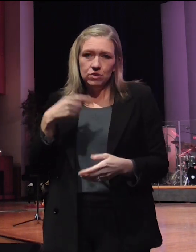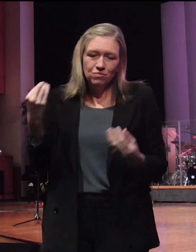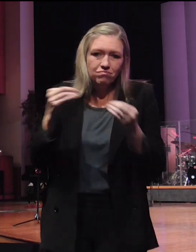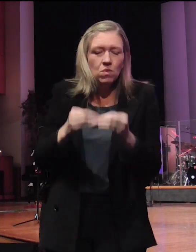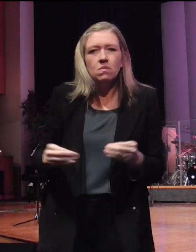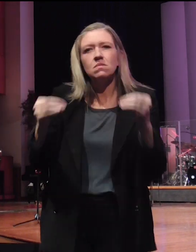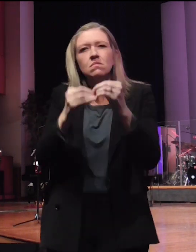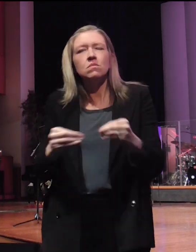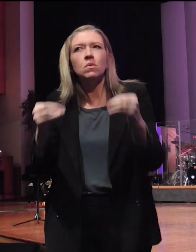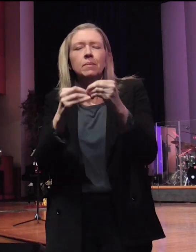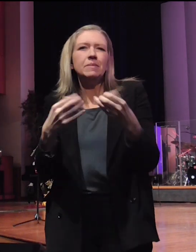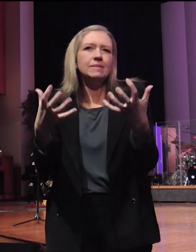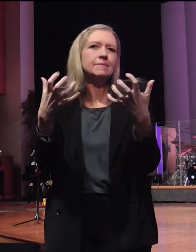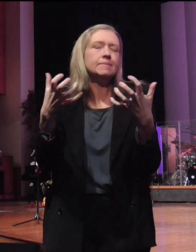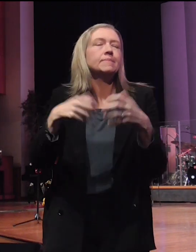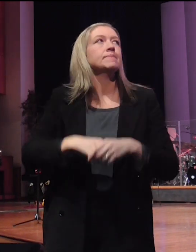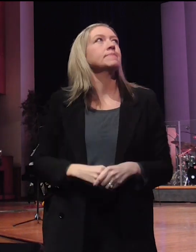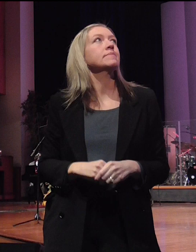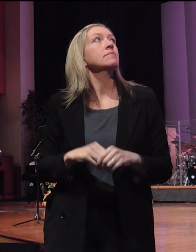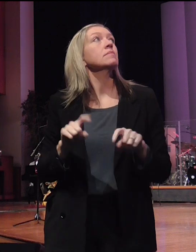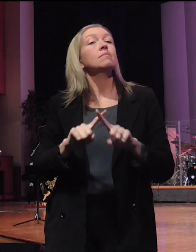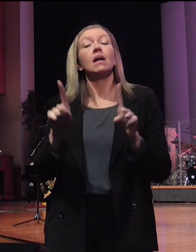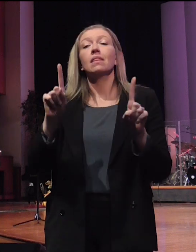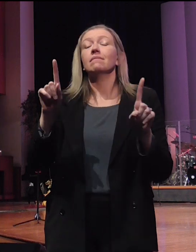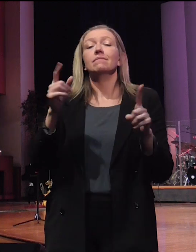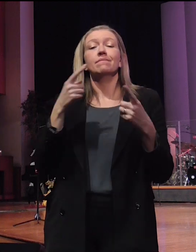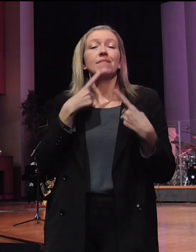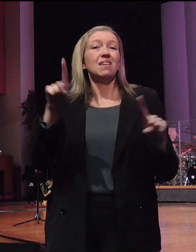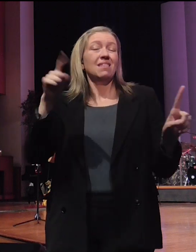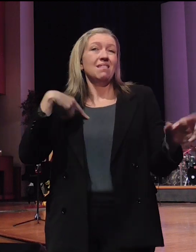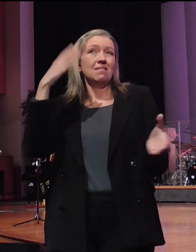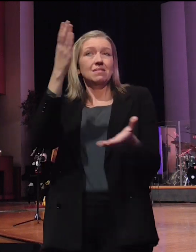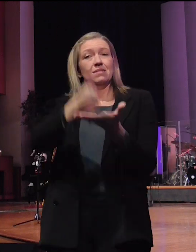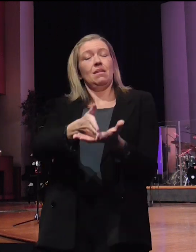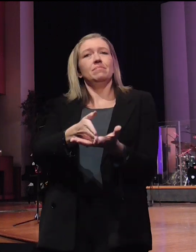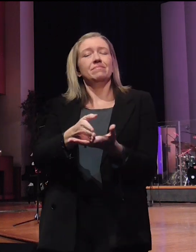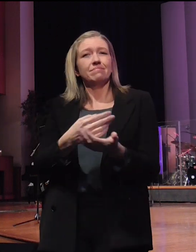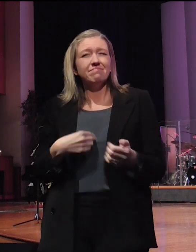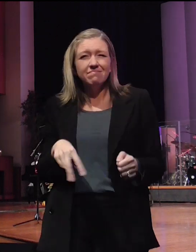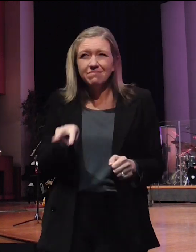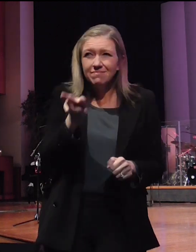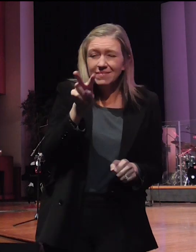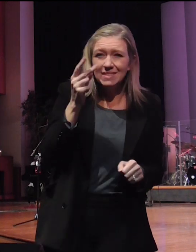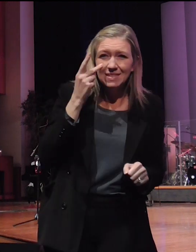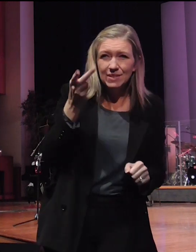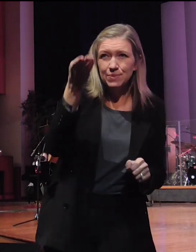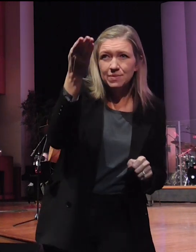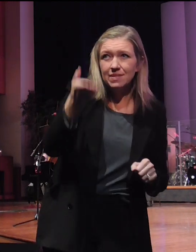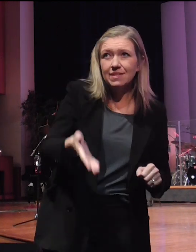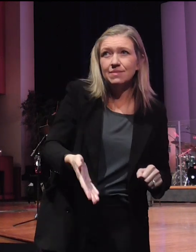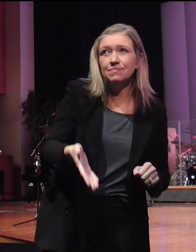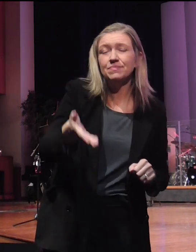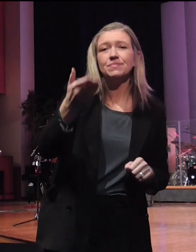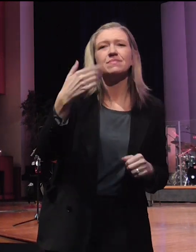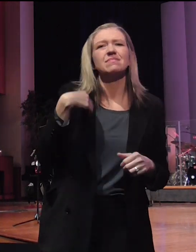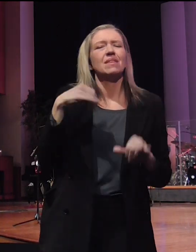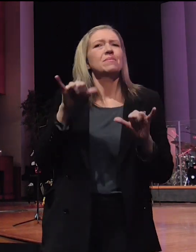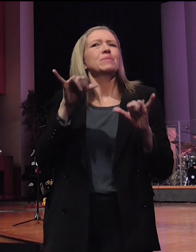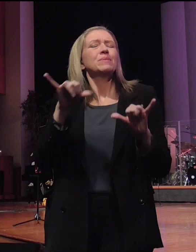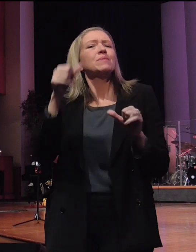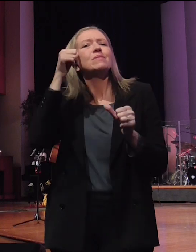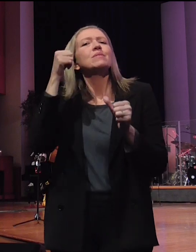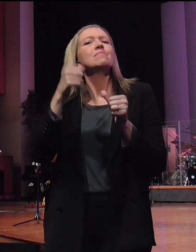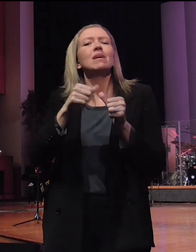more. But then I stopped and see you there and remember